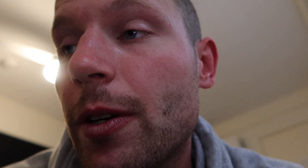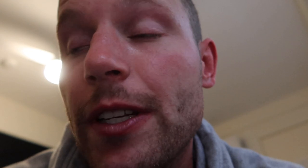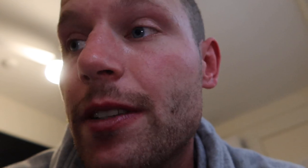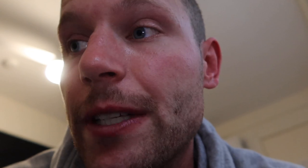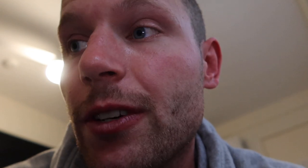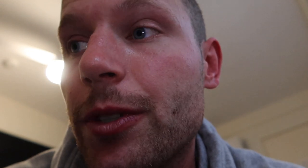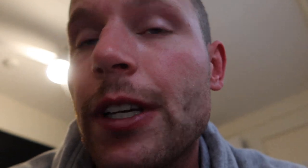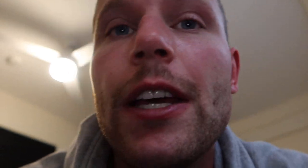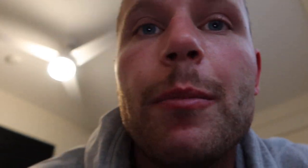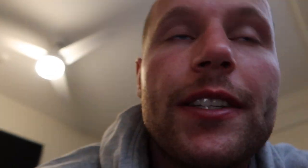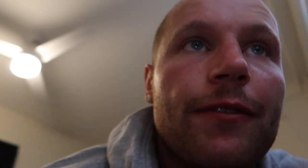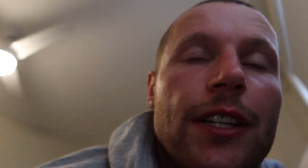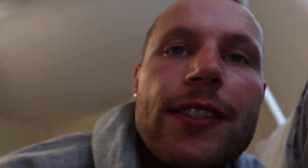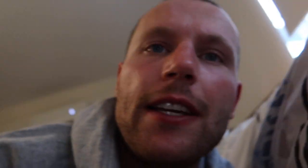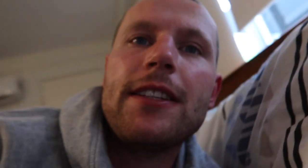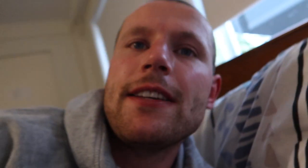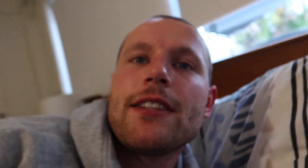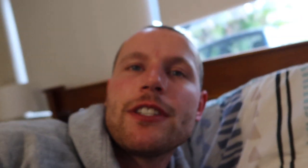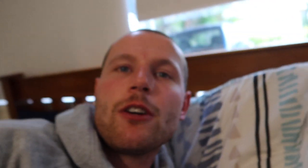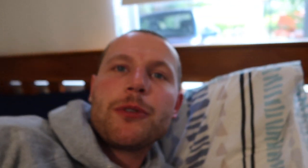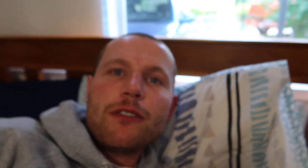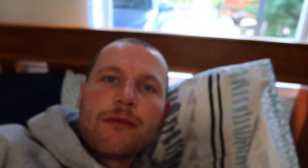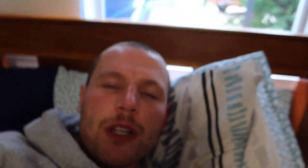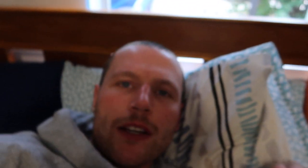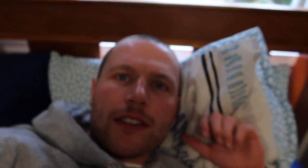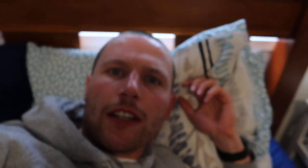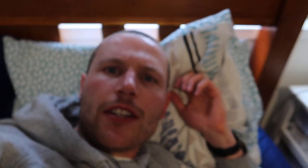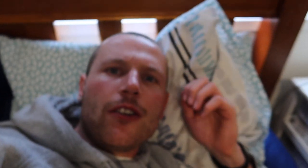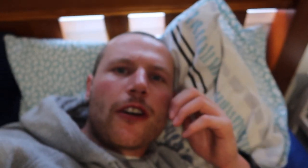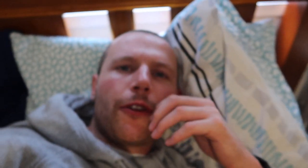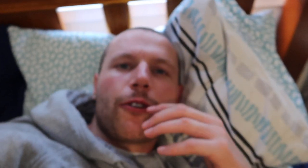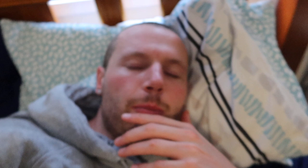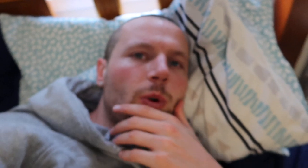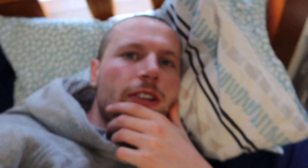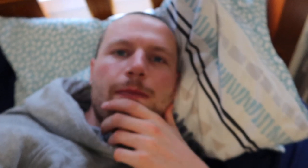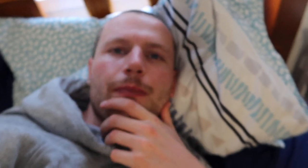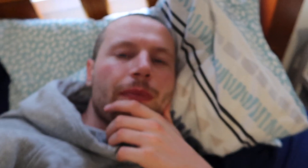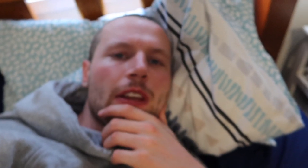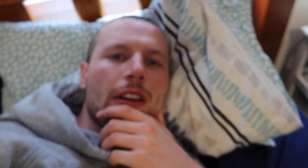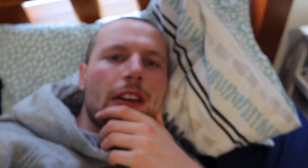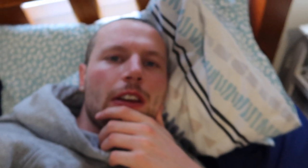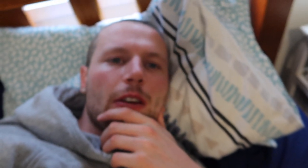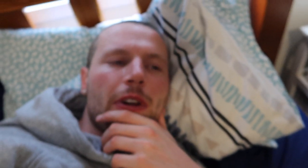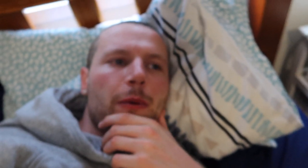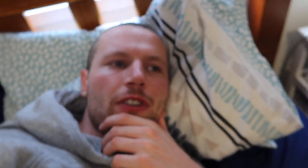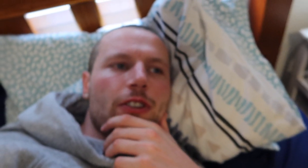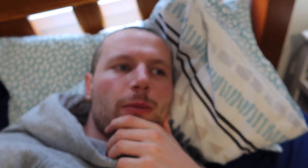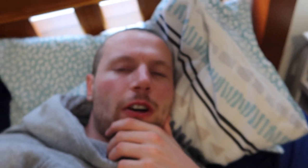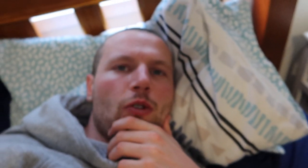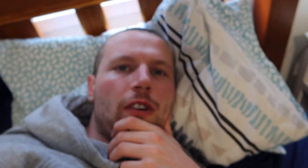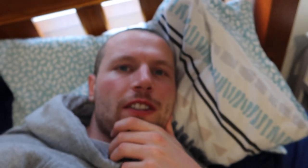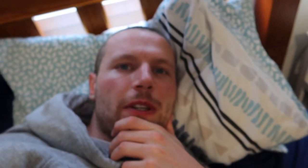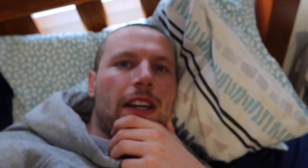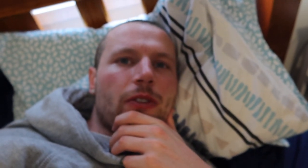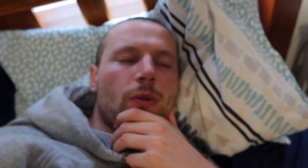suppose postponement is the best option. Because they've just said, yes, there is an option to continue to go through the border. But I would assume